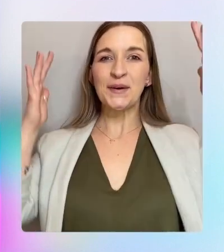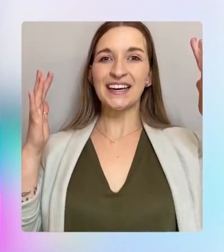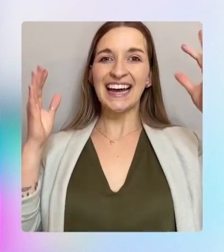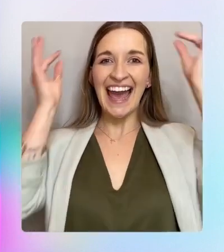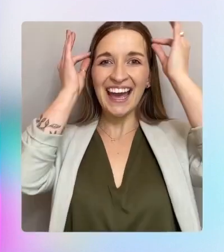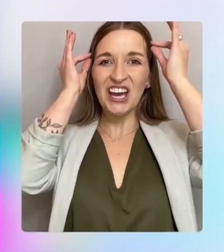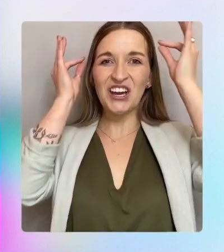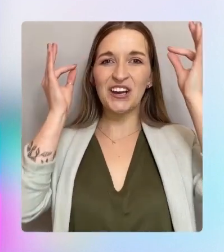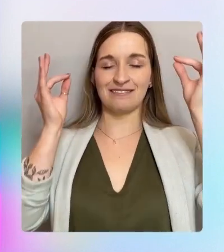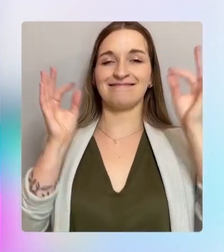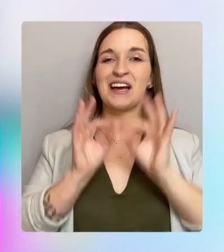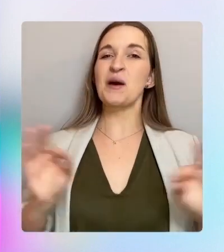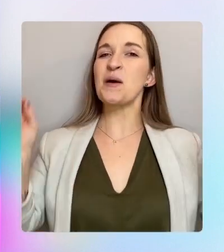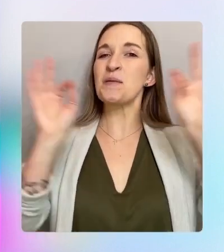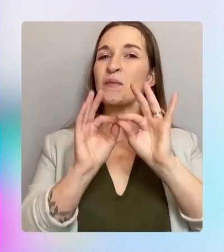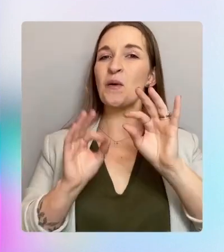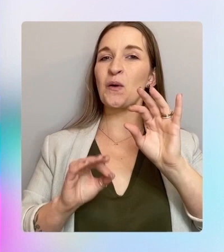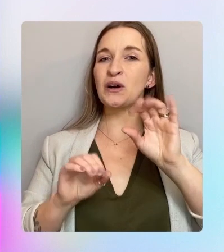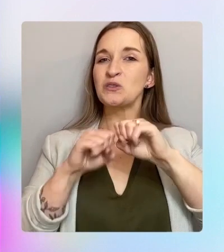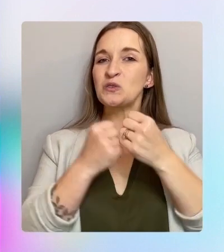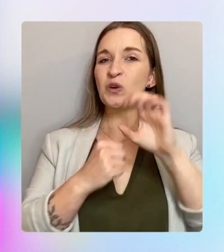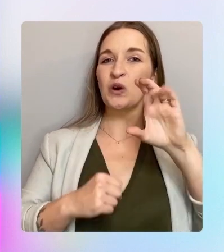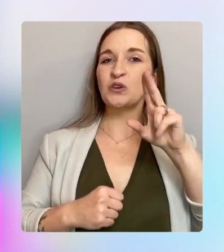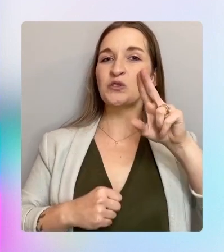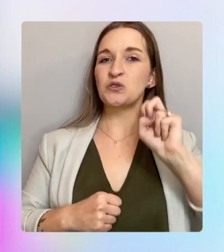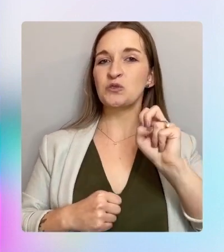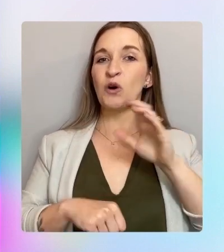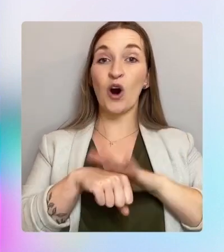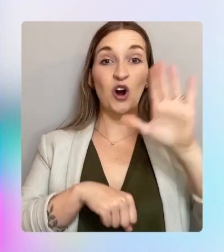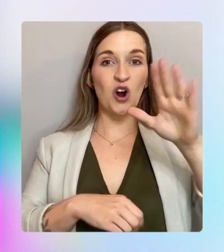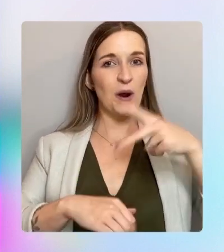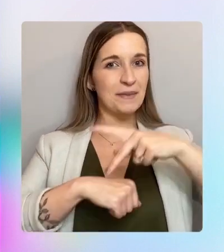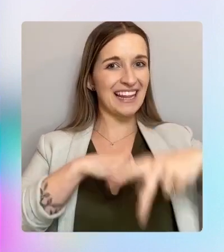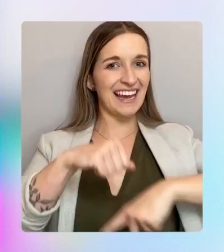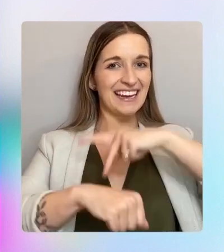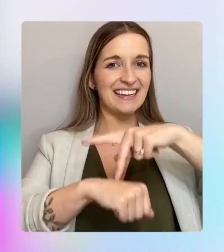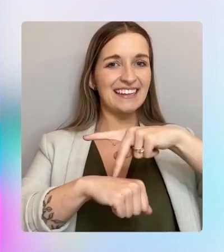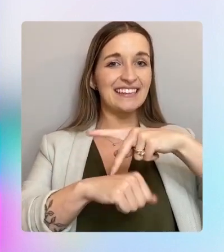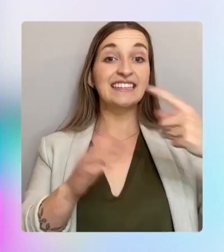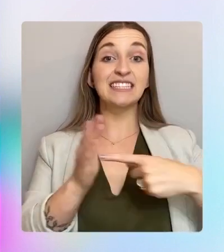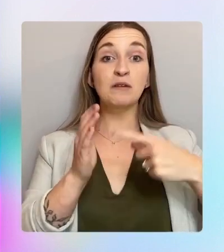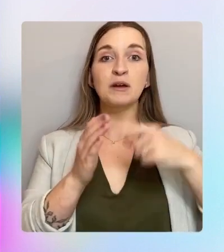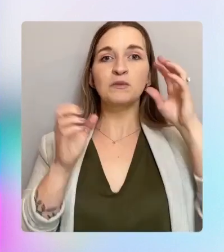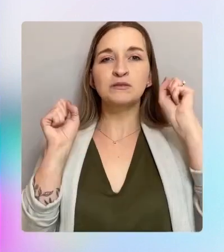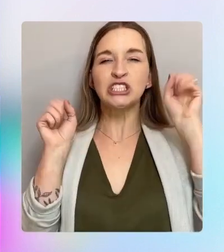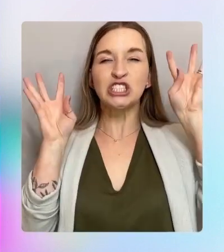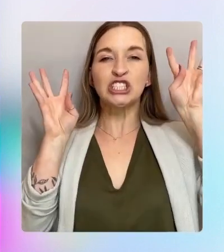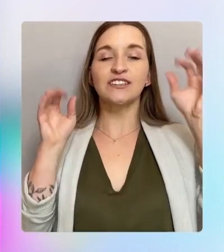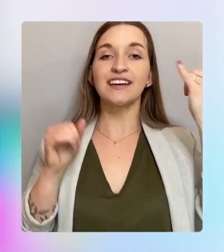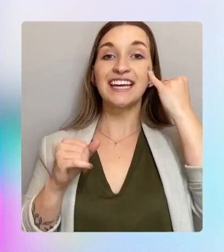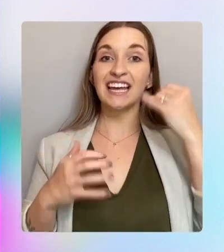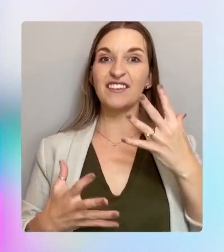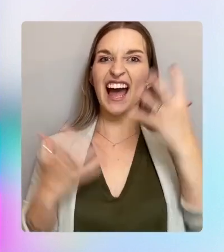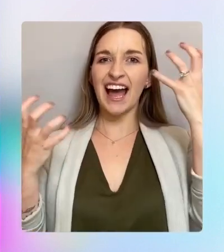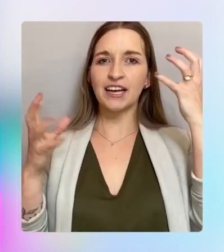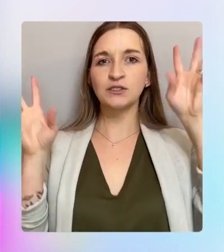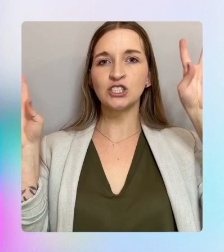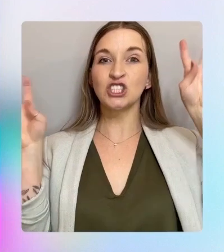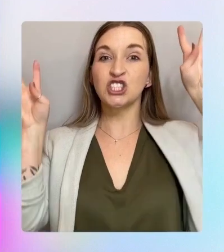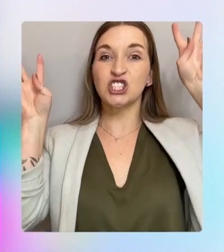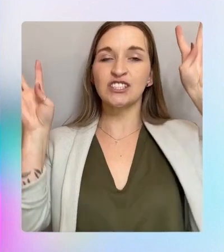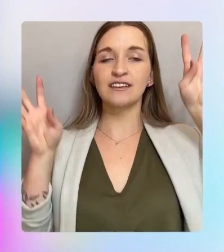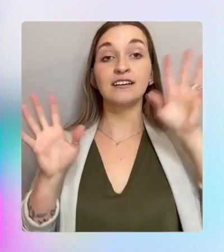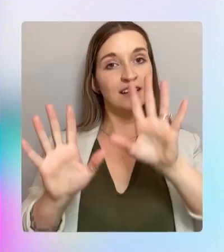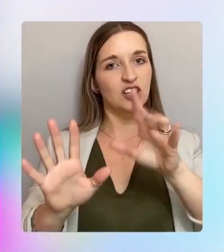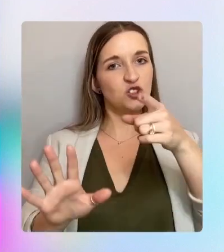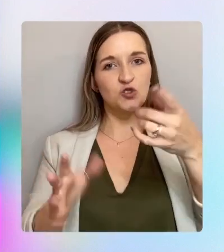when she's happy. Now, this is a very important social clue on her planet. Sometimes she will also flare her hair out when